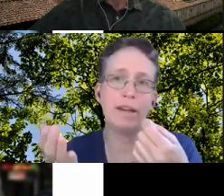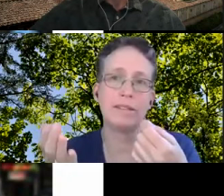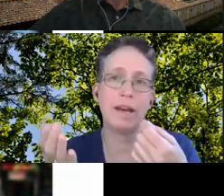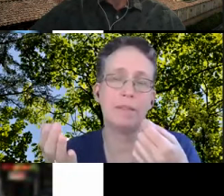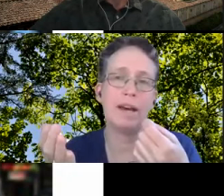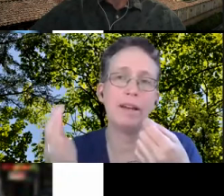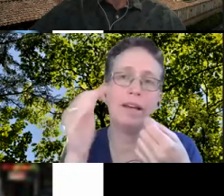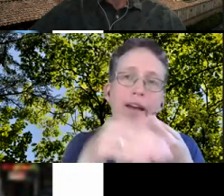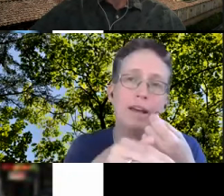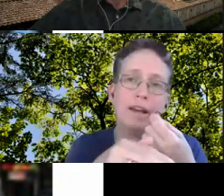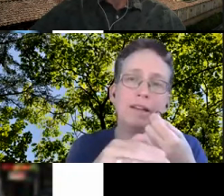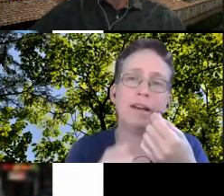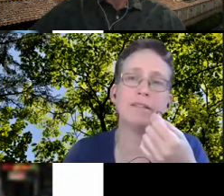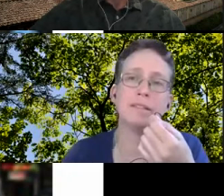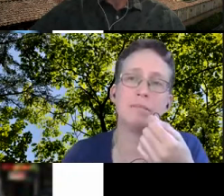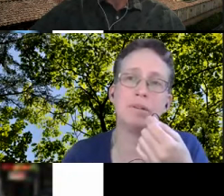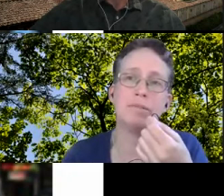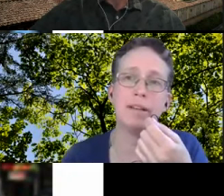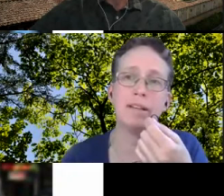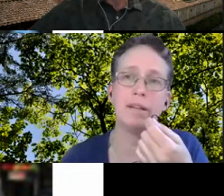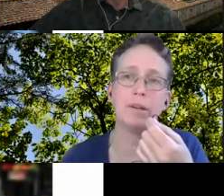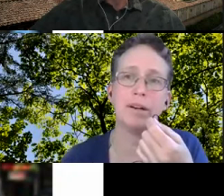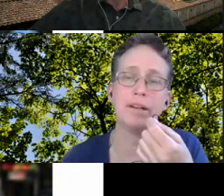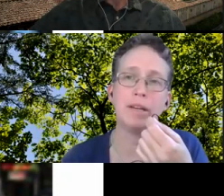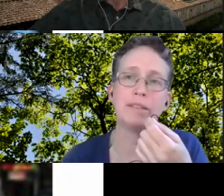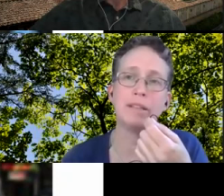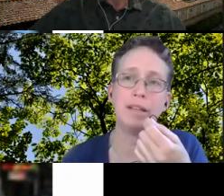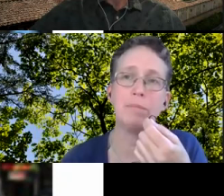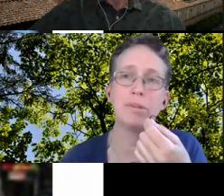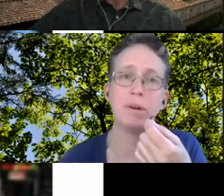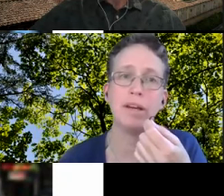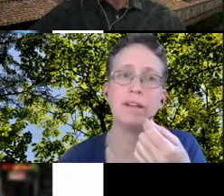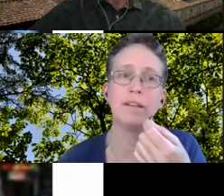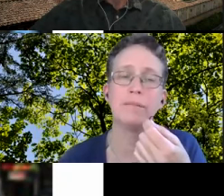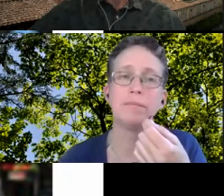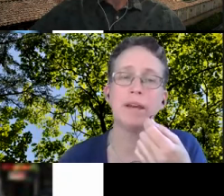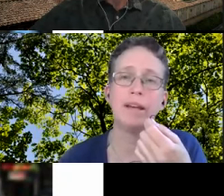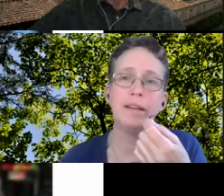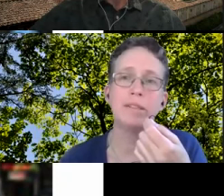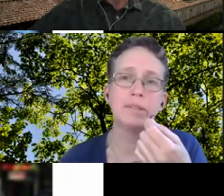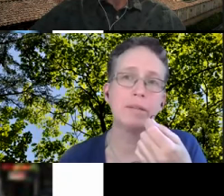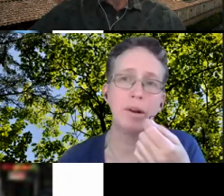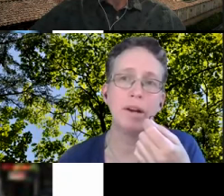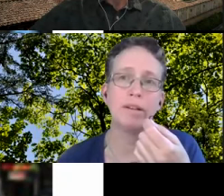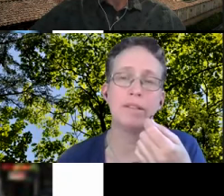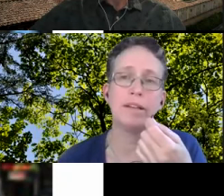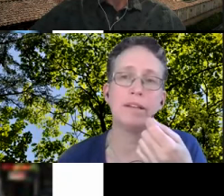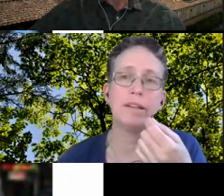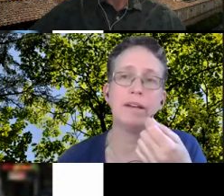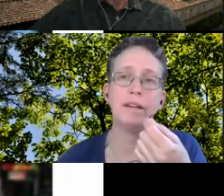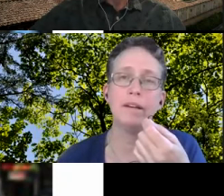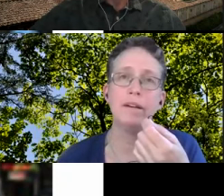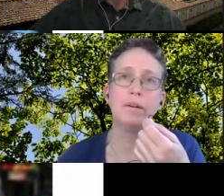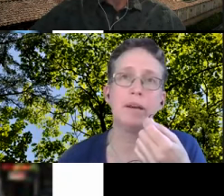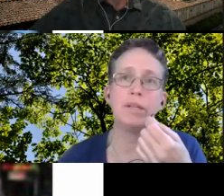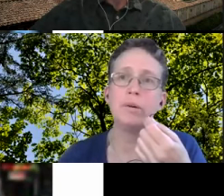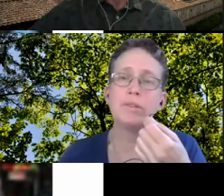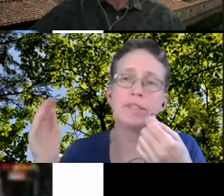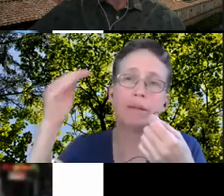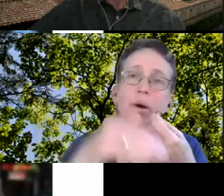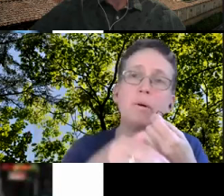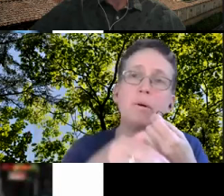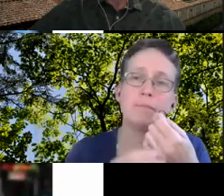enhanced habitat and enhanced and beautified the neighborhood in ways that the neighbors wanted. And I think it's really important that we